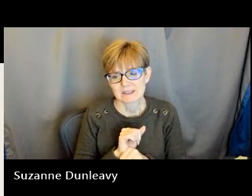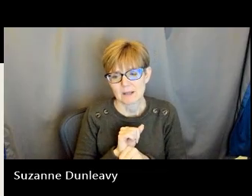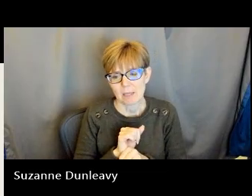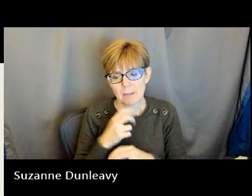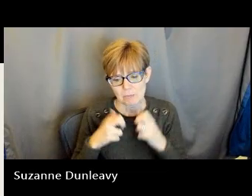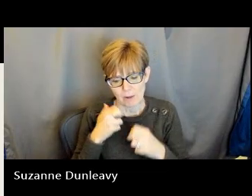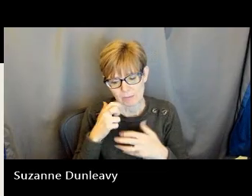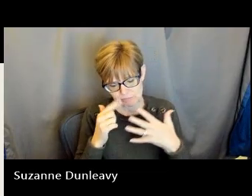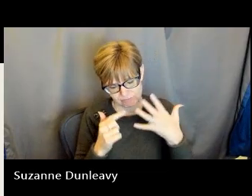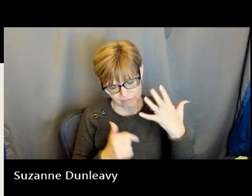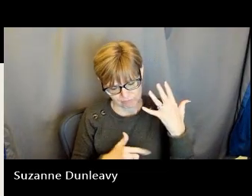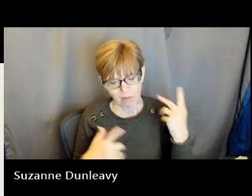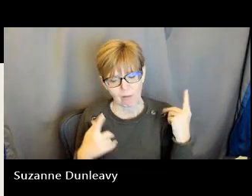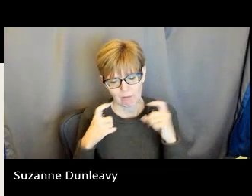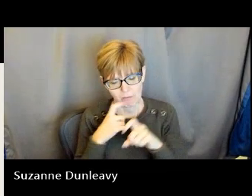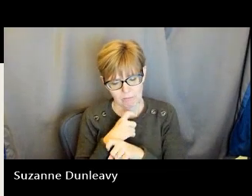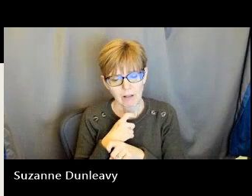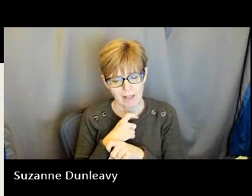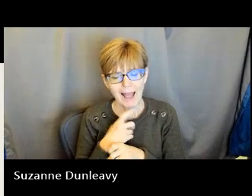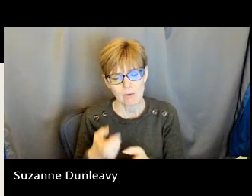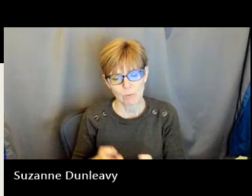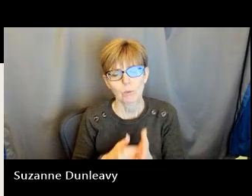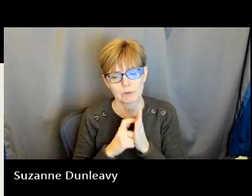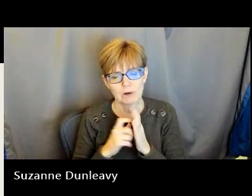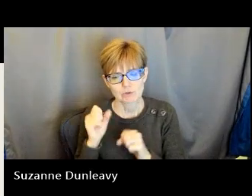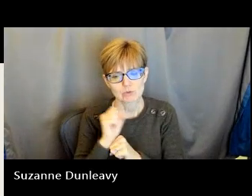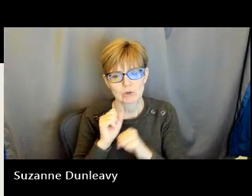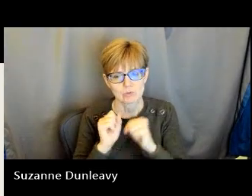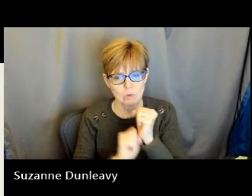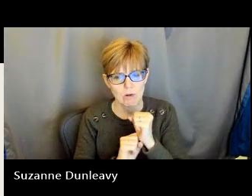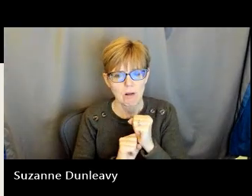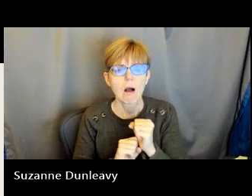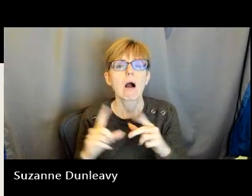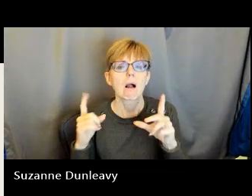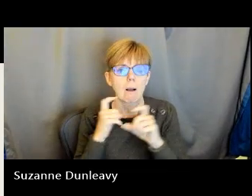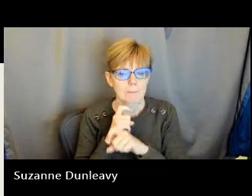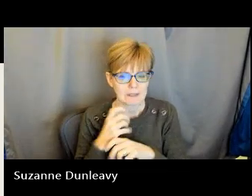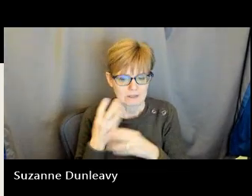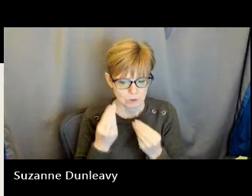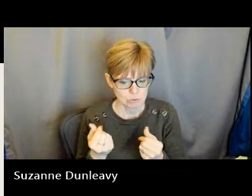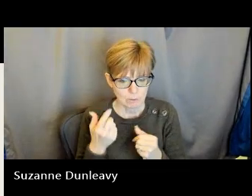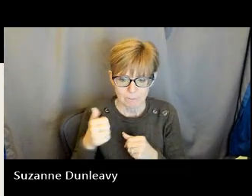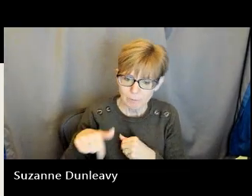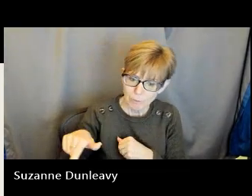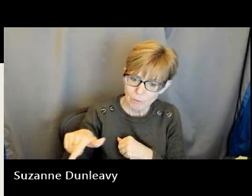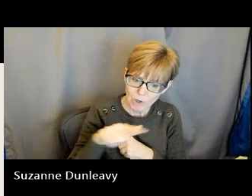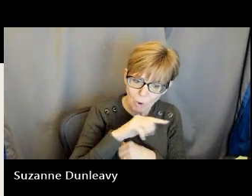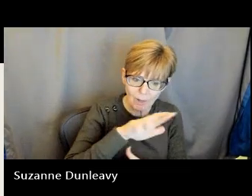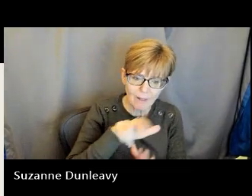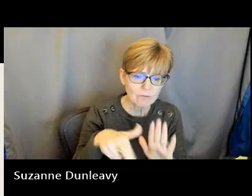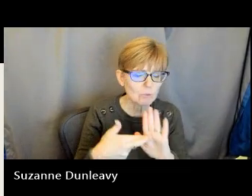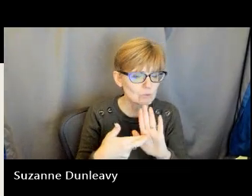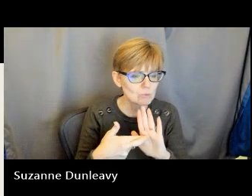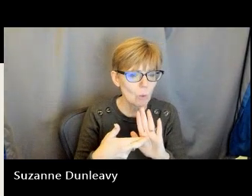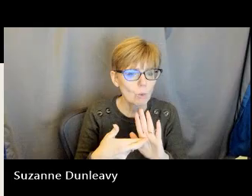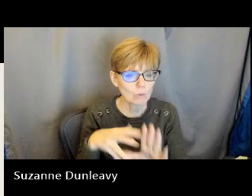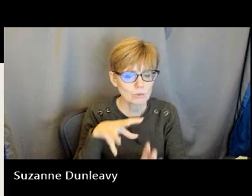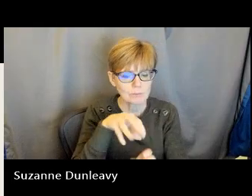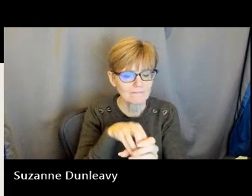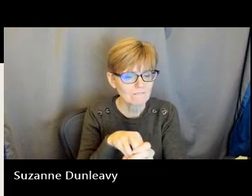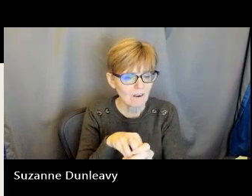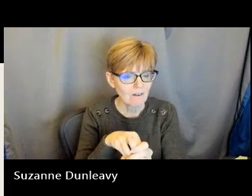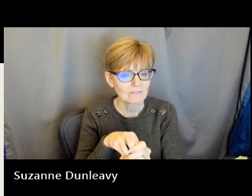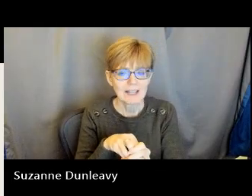require structural complex solutions, but we all have a role to play, even if it's just talking about the issue and making